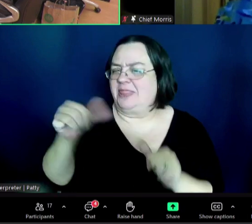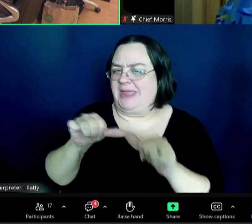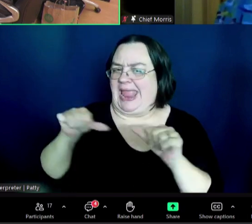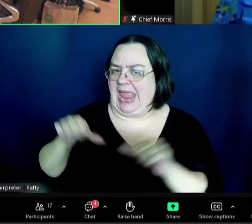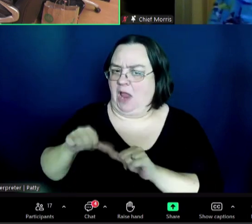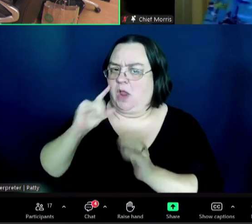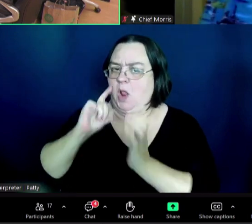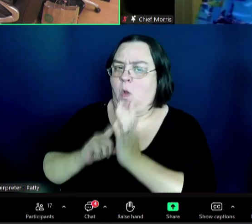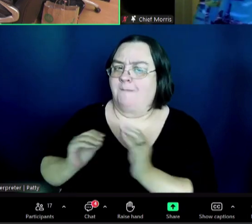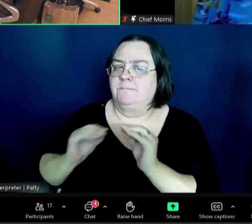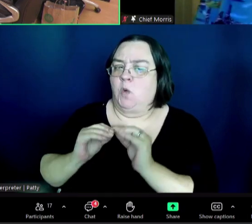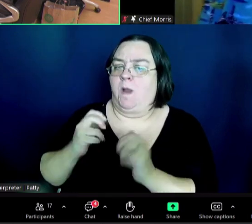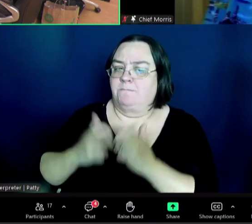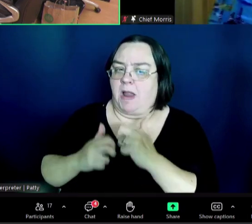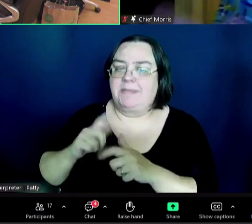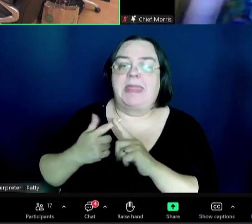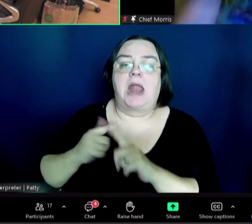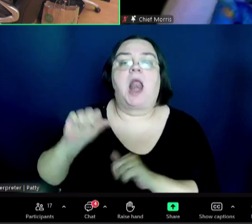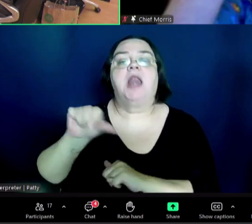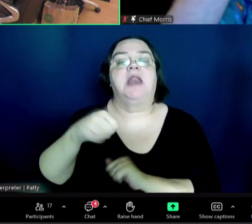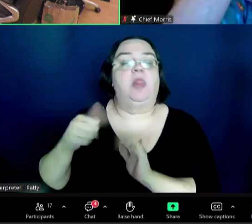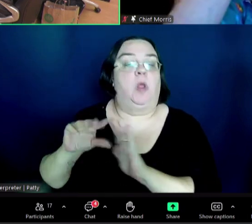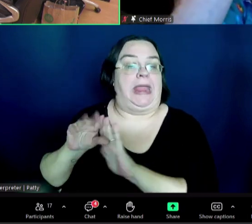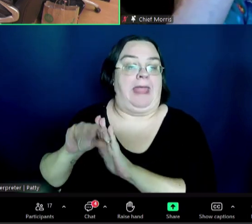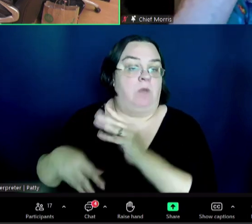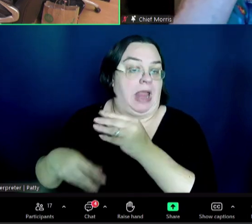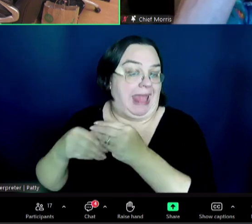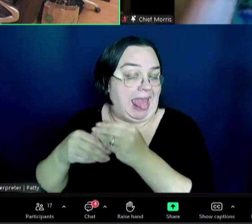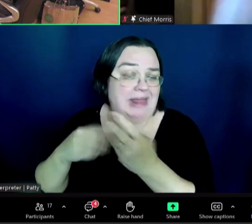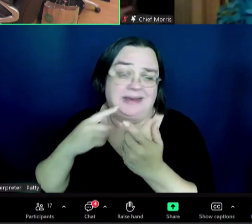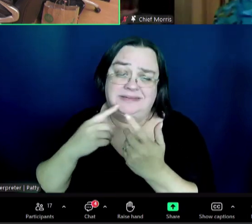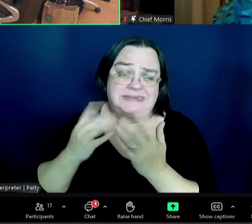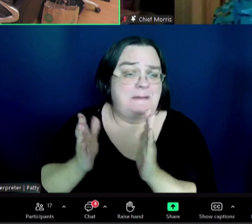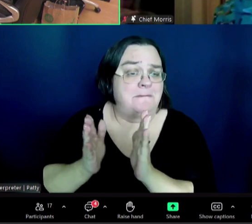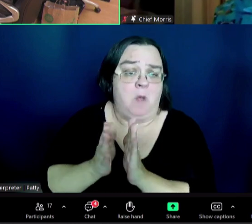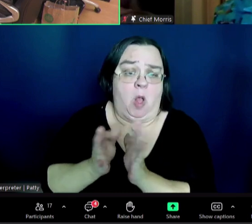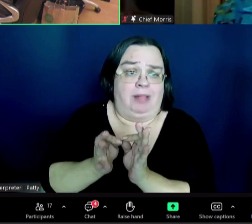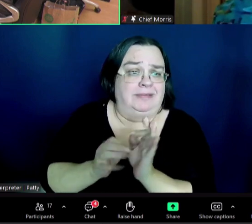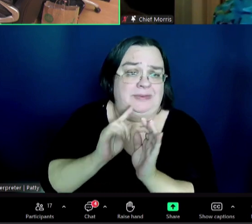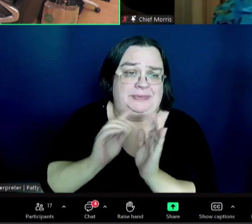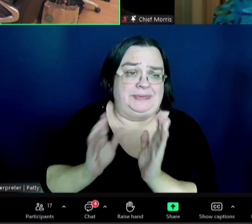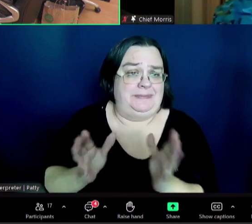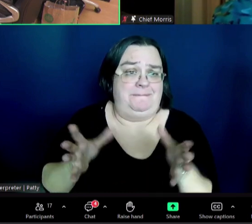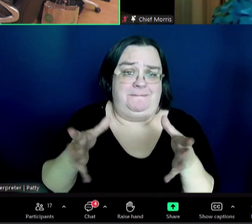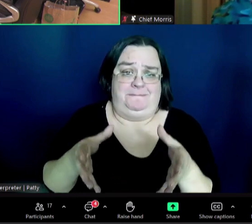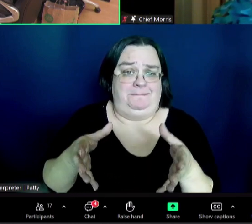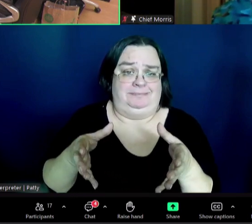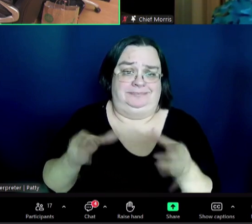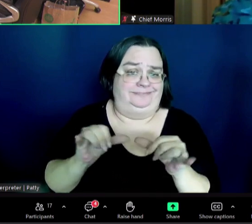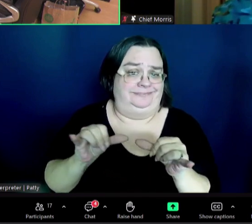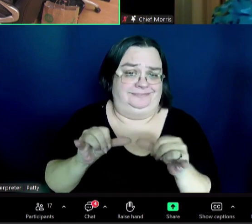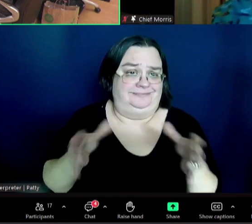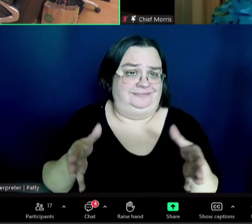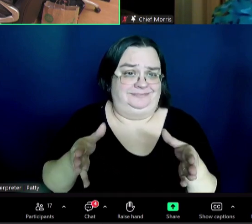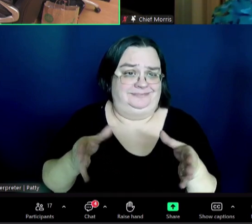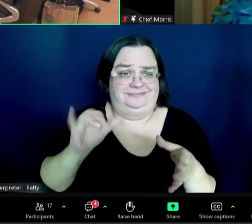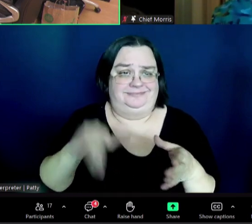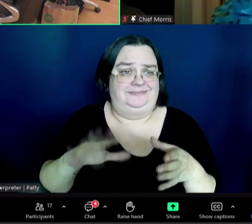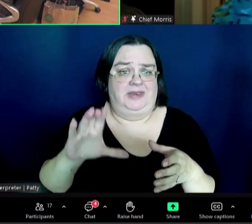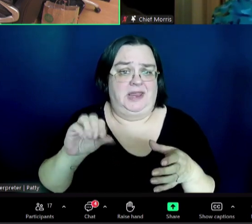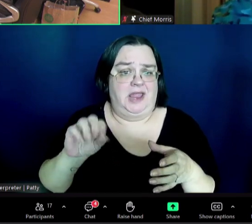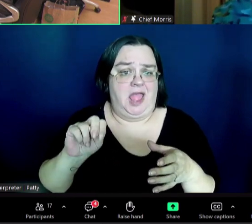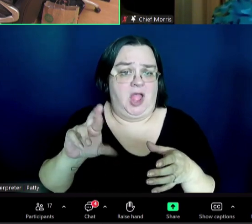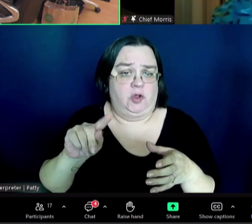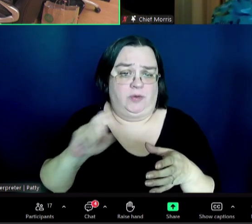then another camera's put up, and we just, again, it's a very small footprint. It's about this big is actually what the concrete is that's flush to the